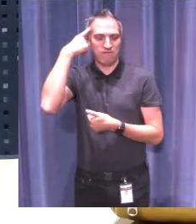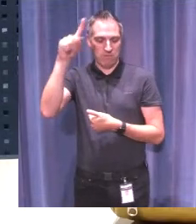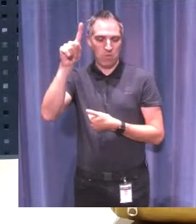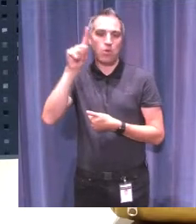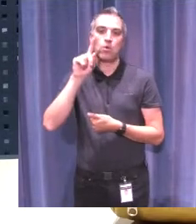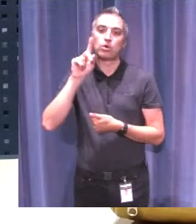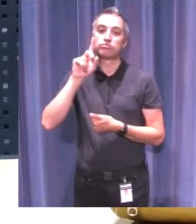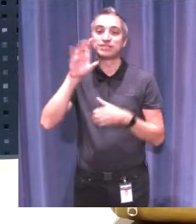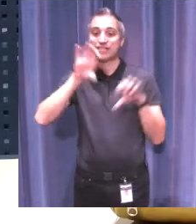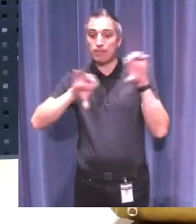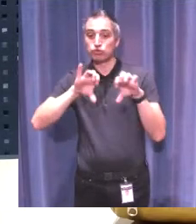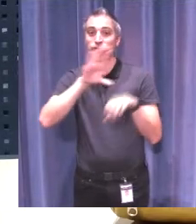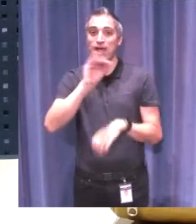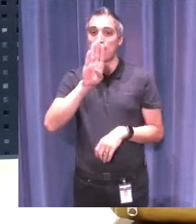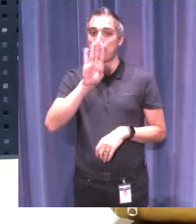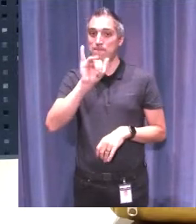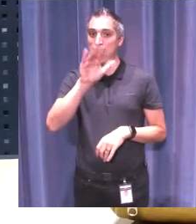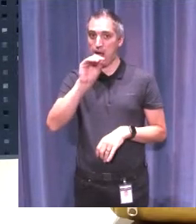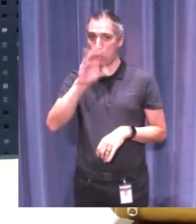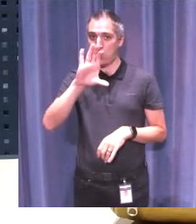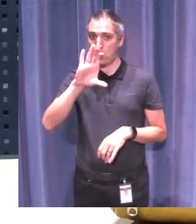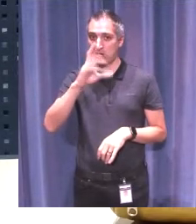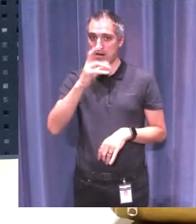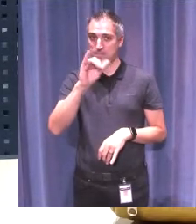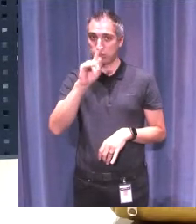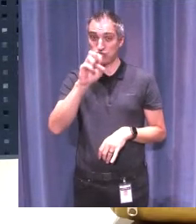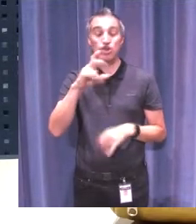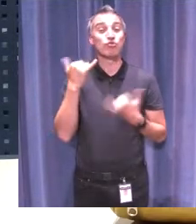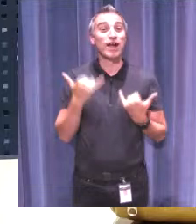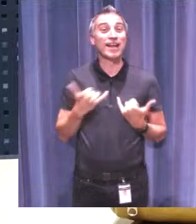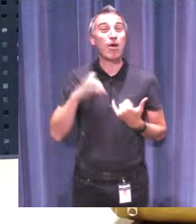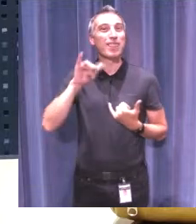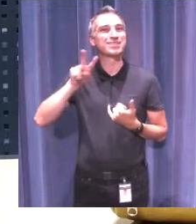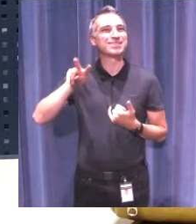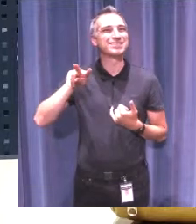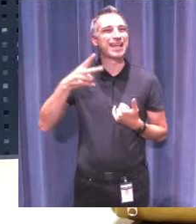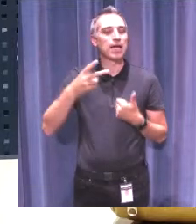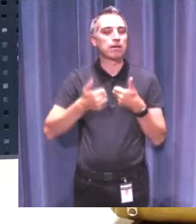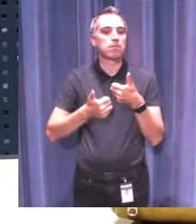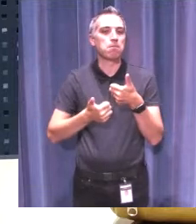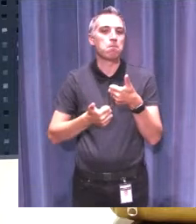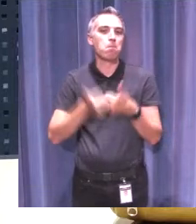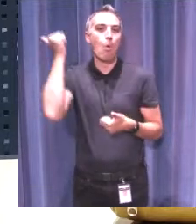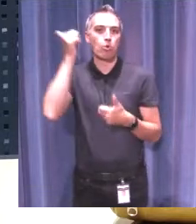second most popular degree program at Kettering.